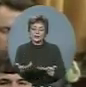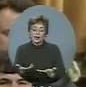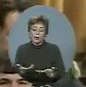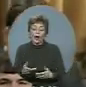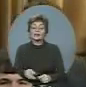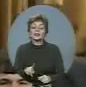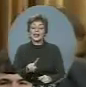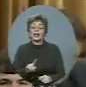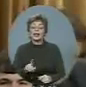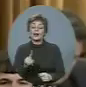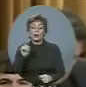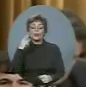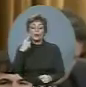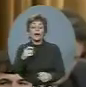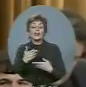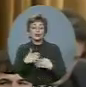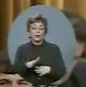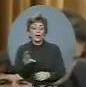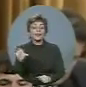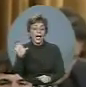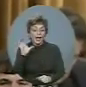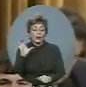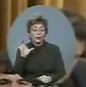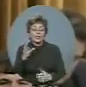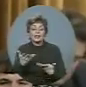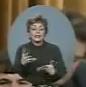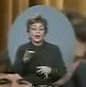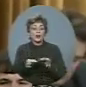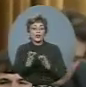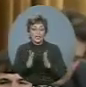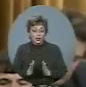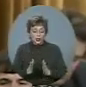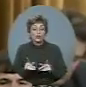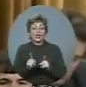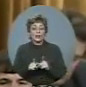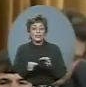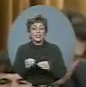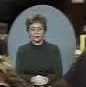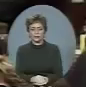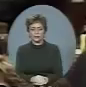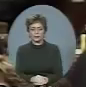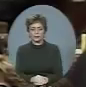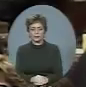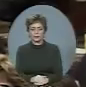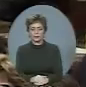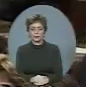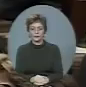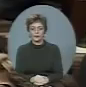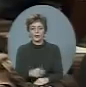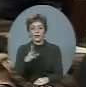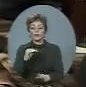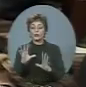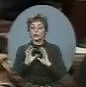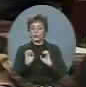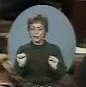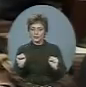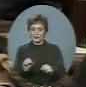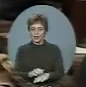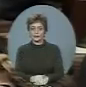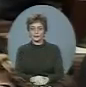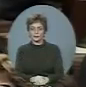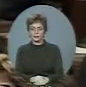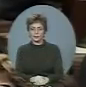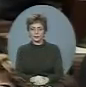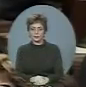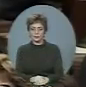chief justices of this country are saying. Stop this foolish policy and reverse course. Mr. Speaker, since the opposition